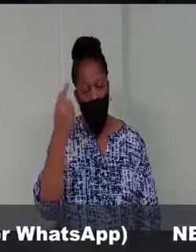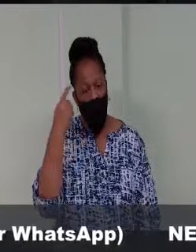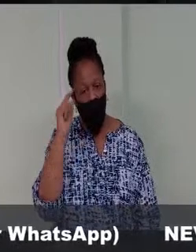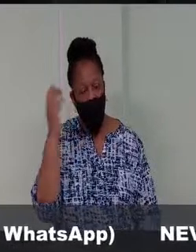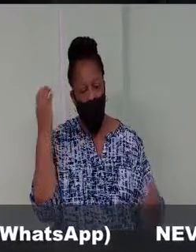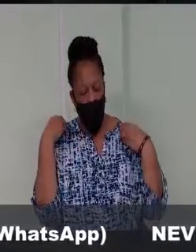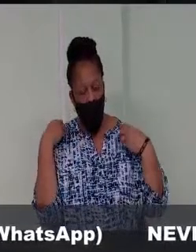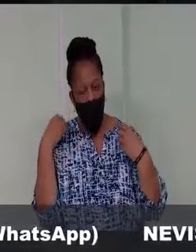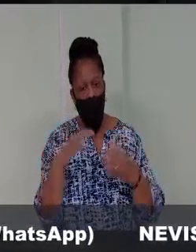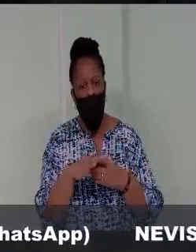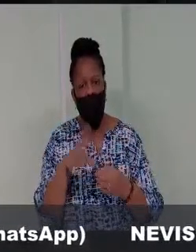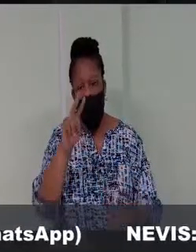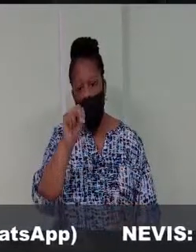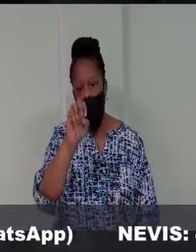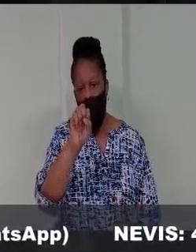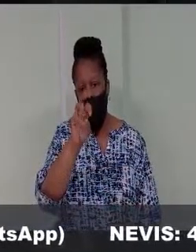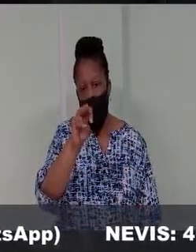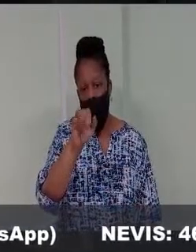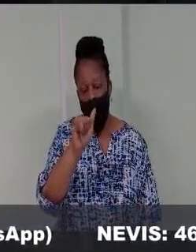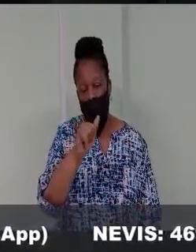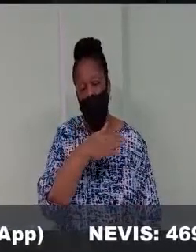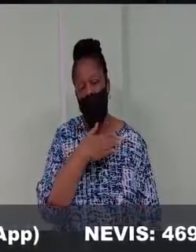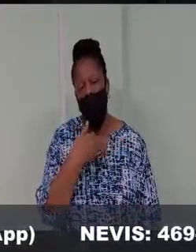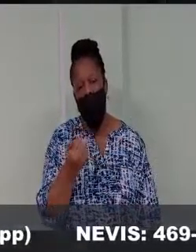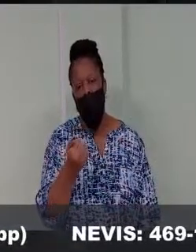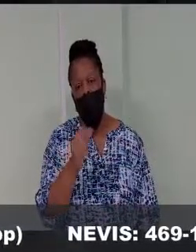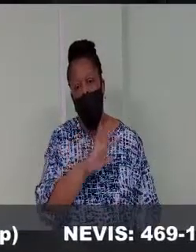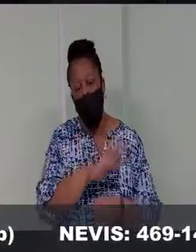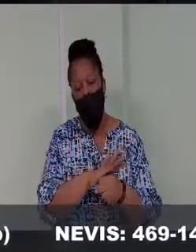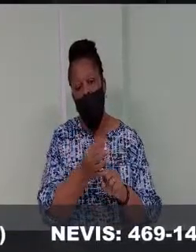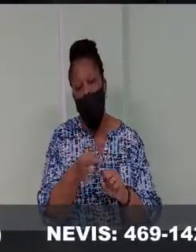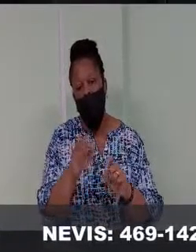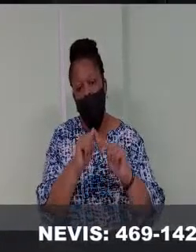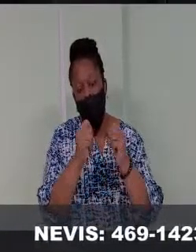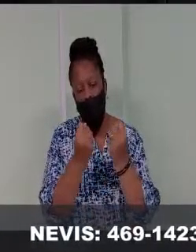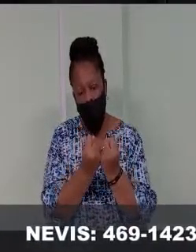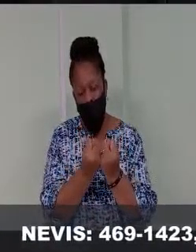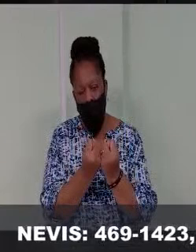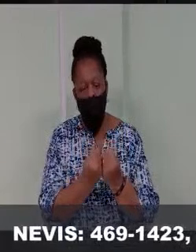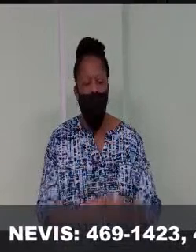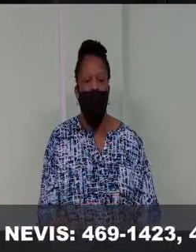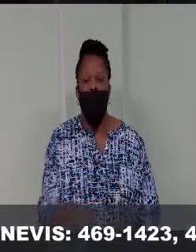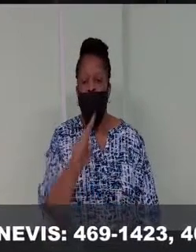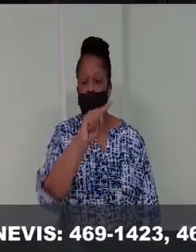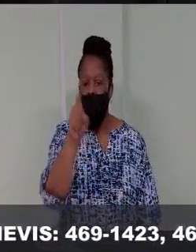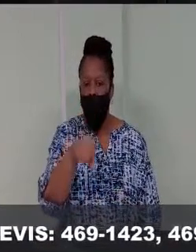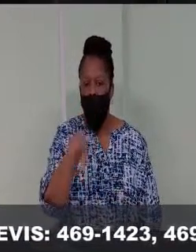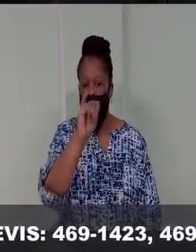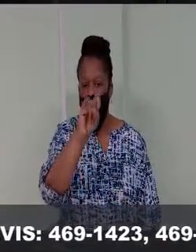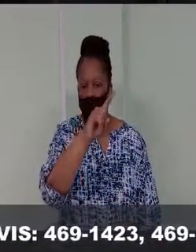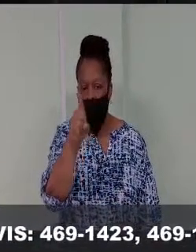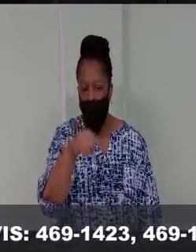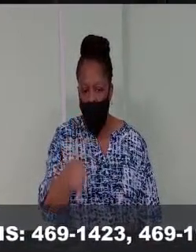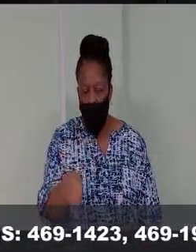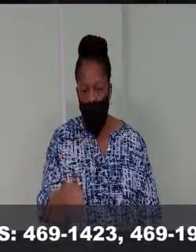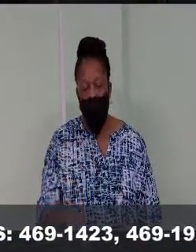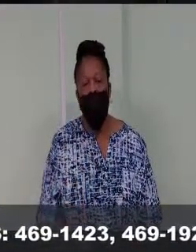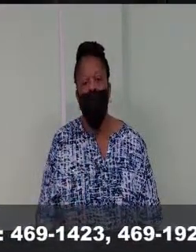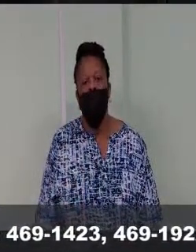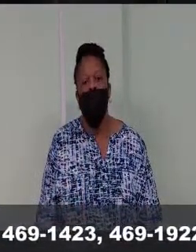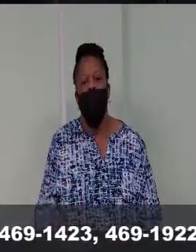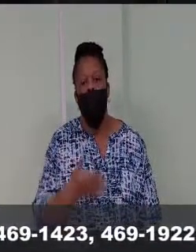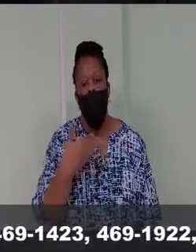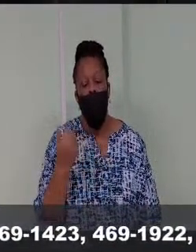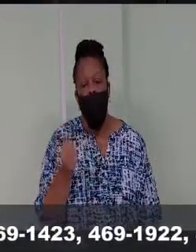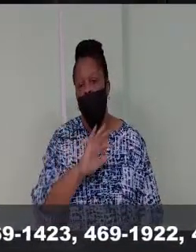Disaster Coordinator. ZIZ, of course, who is always here without fail, and all